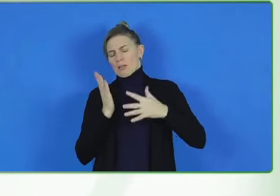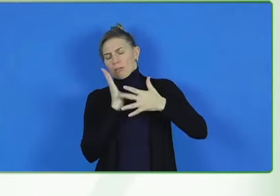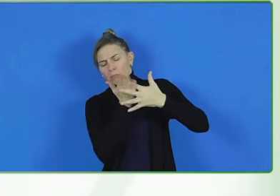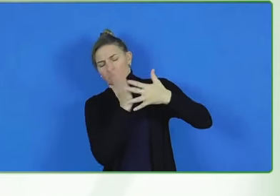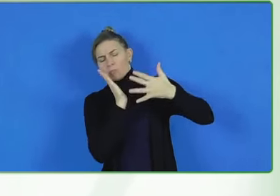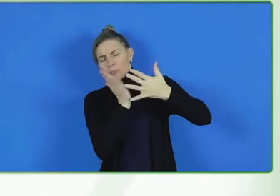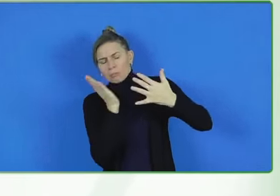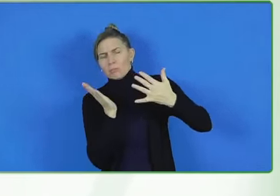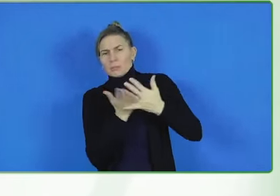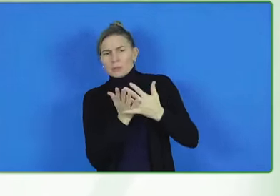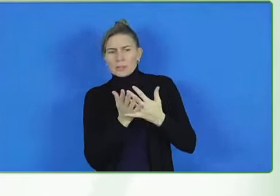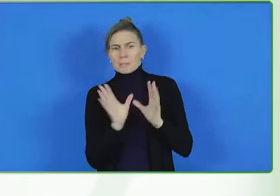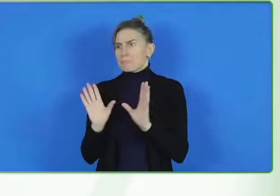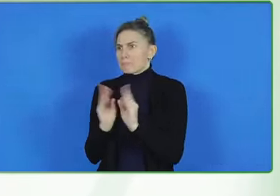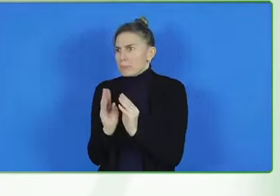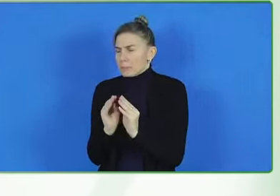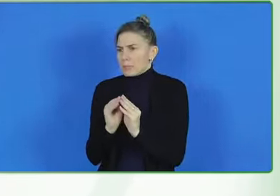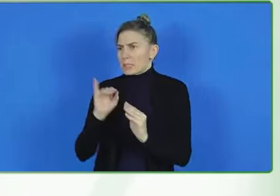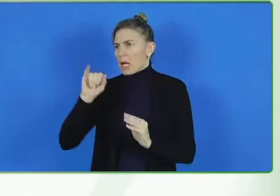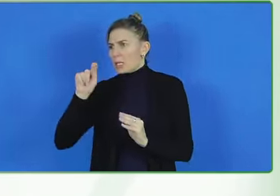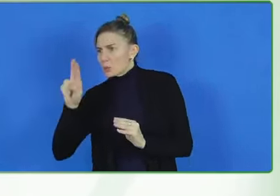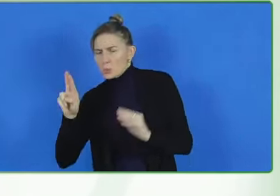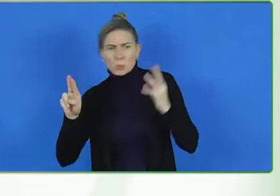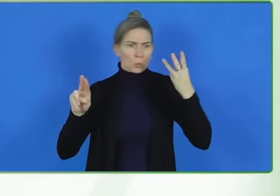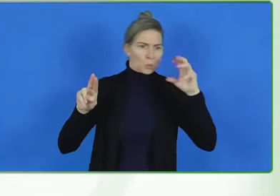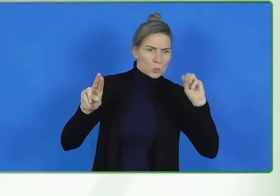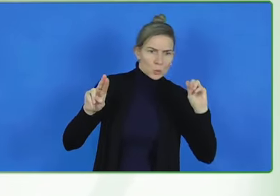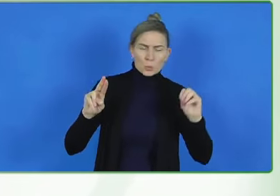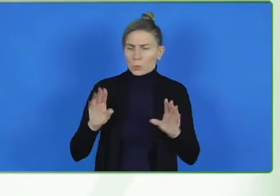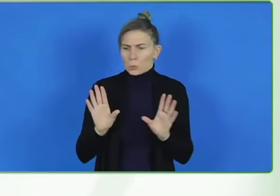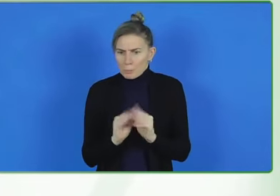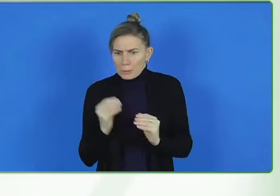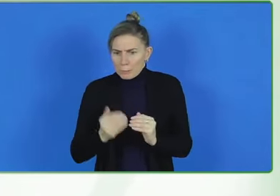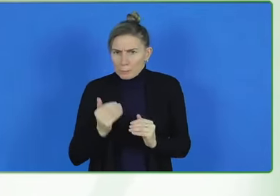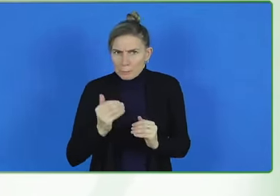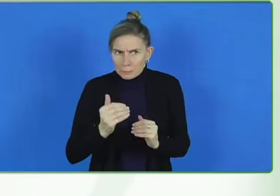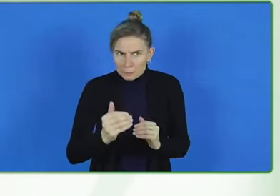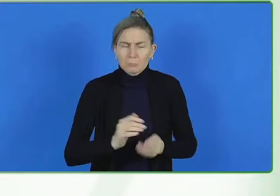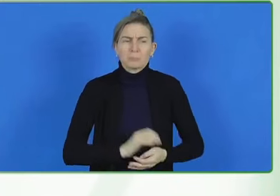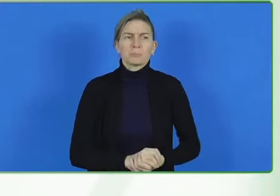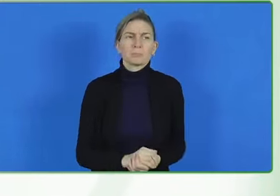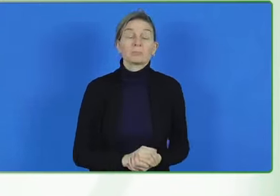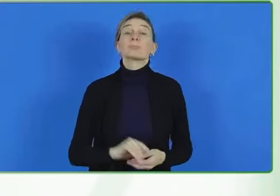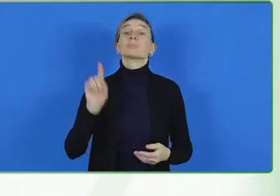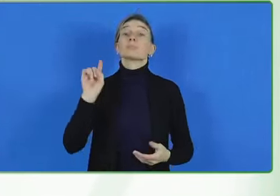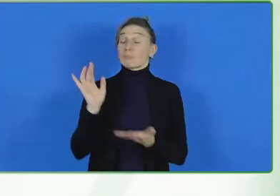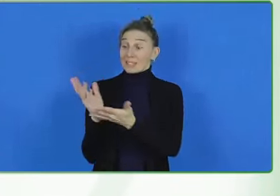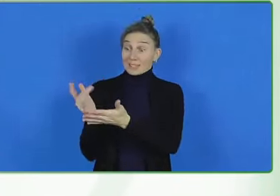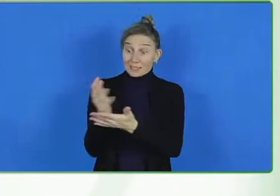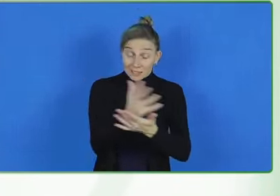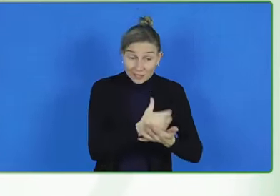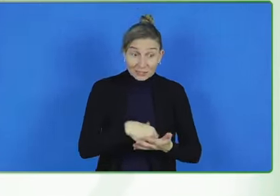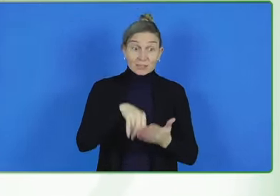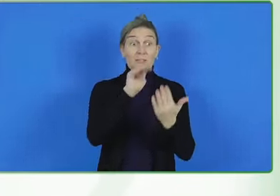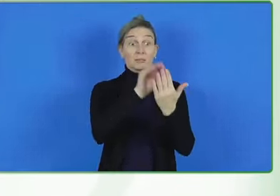And our final draft was published, I think, in